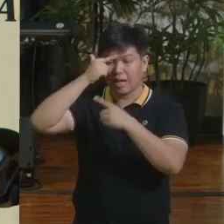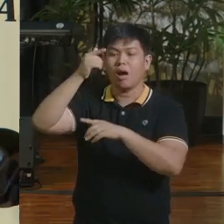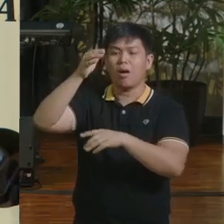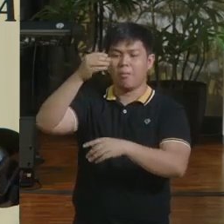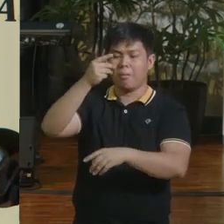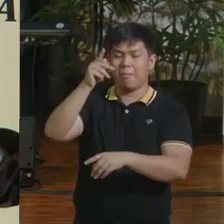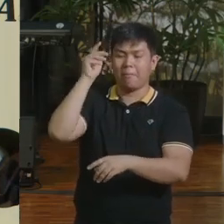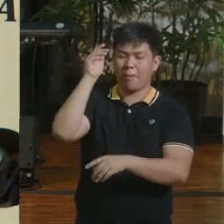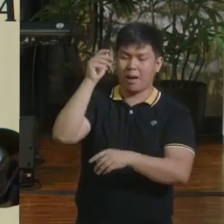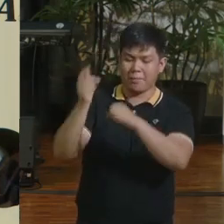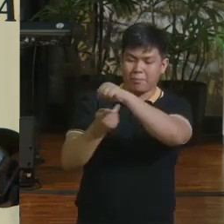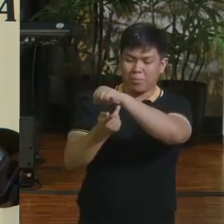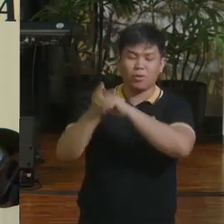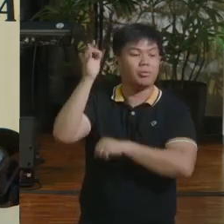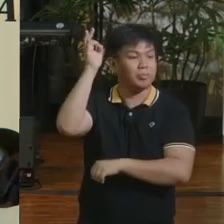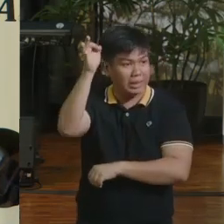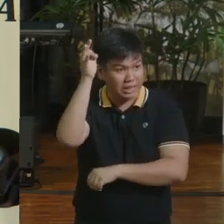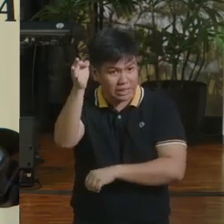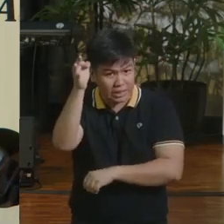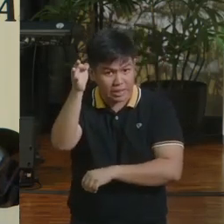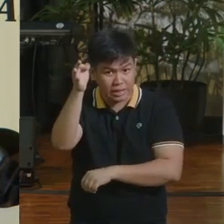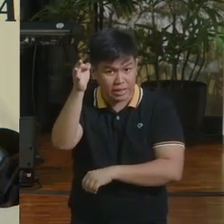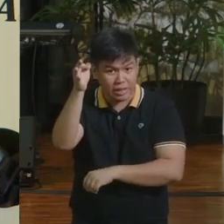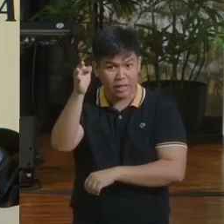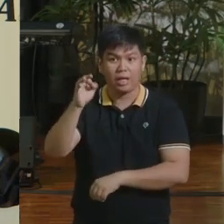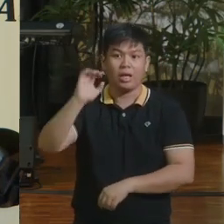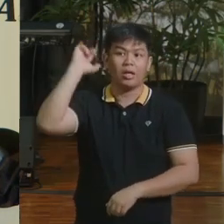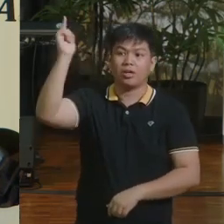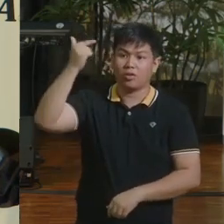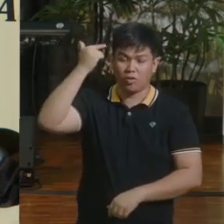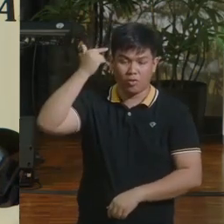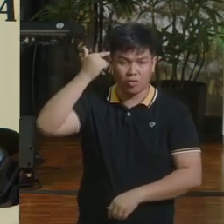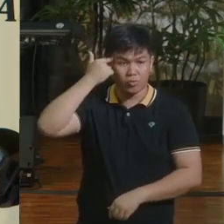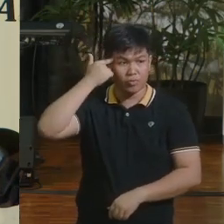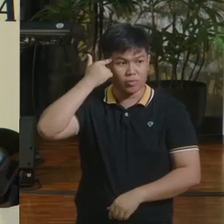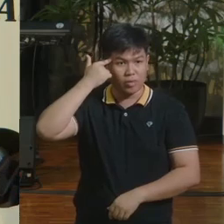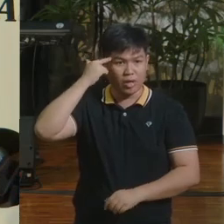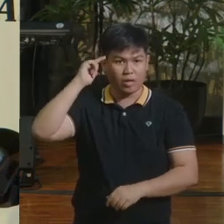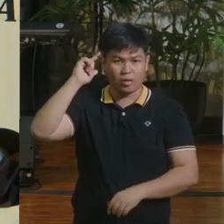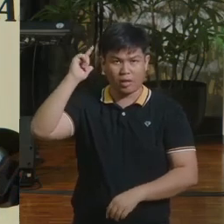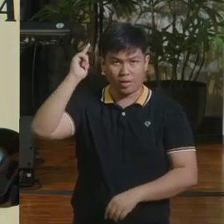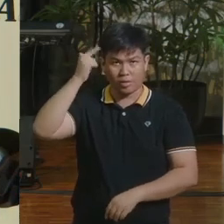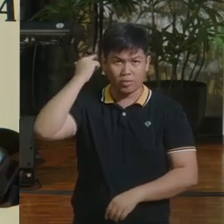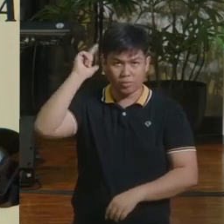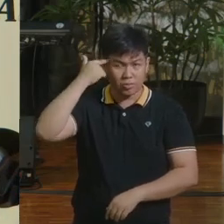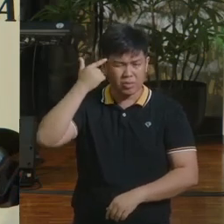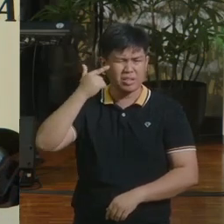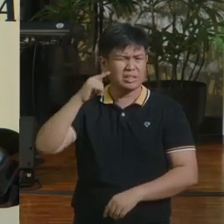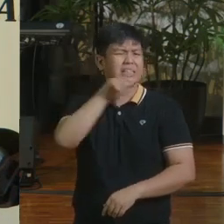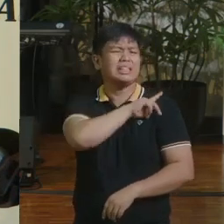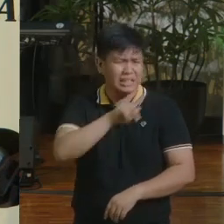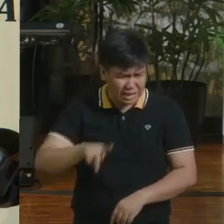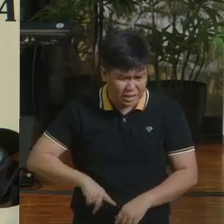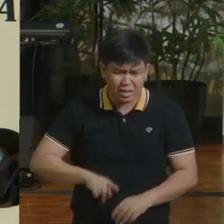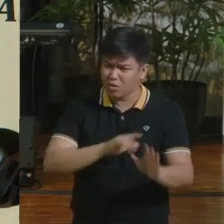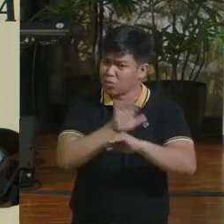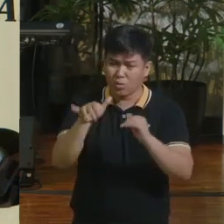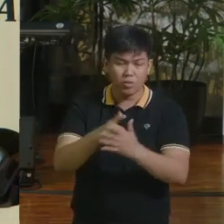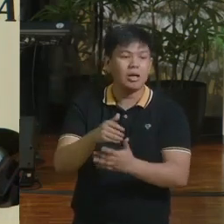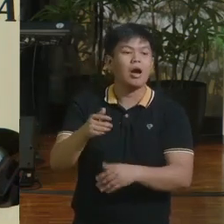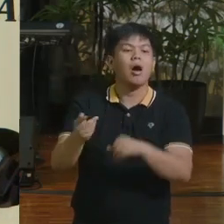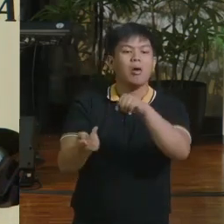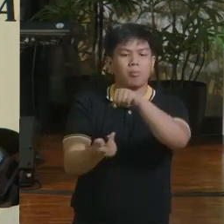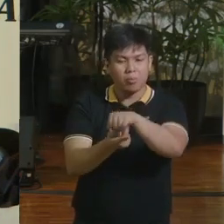Paul. Kings, si Governor Festus at si King Agrippa. Children of Israel, yung mga tao ng